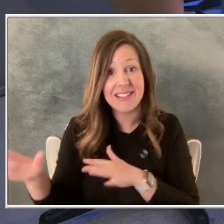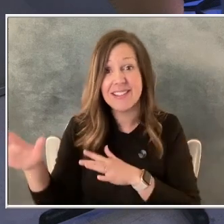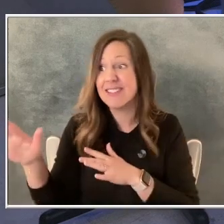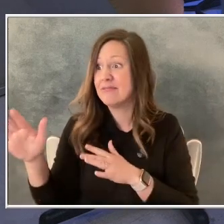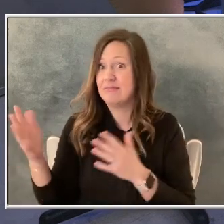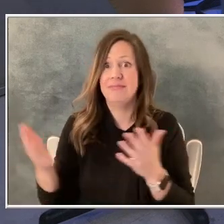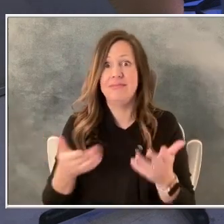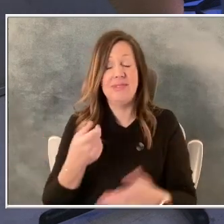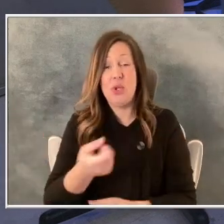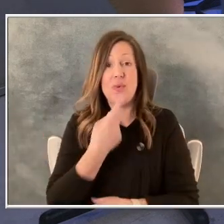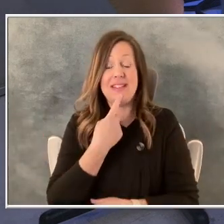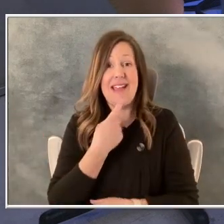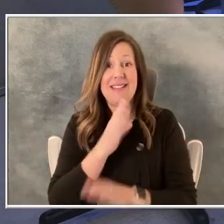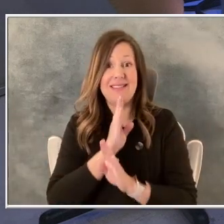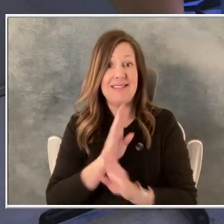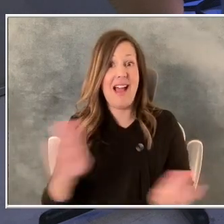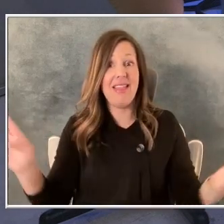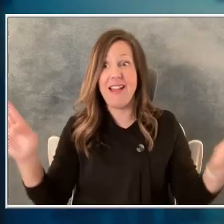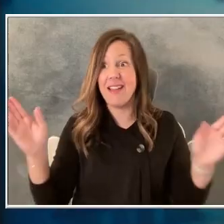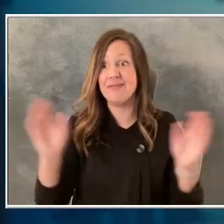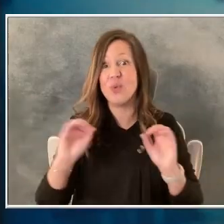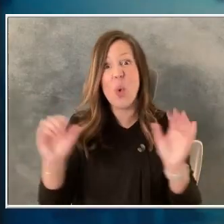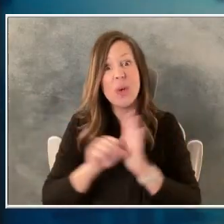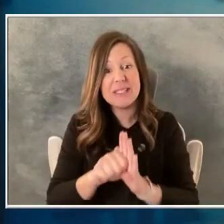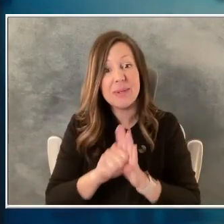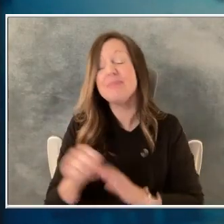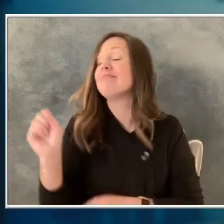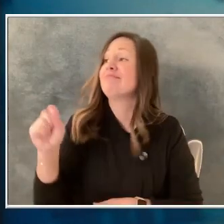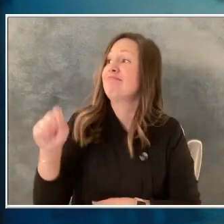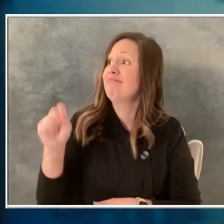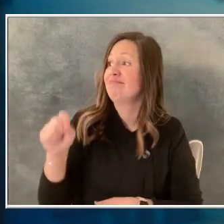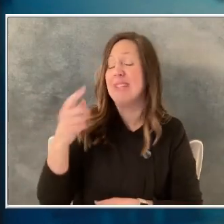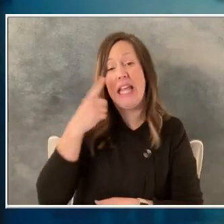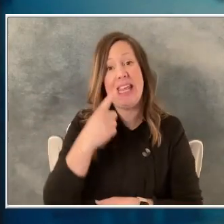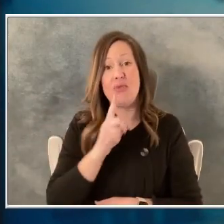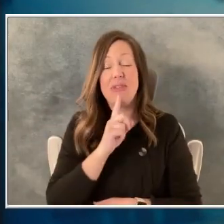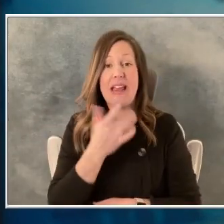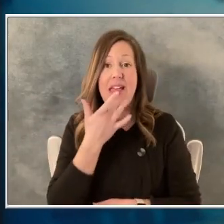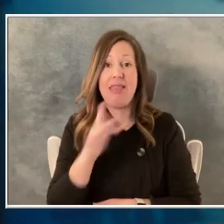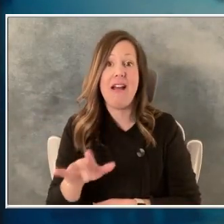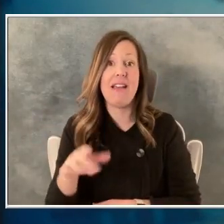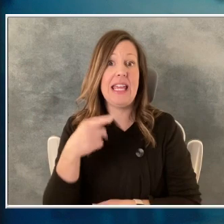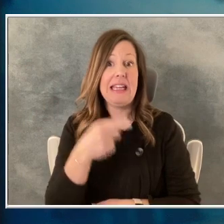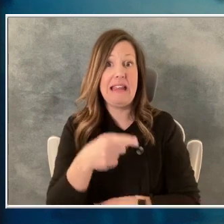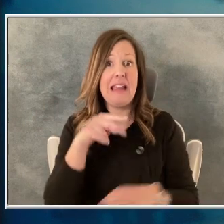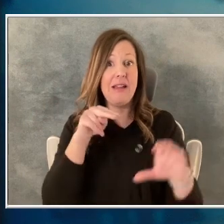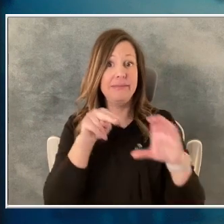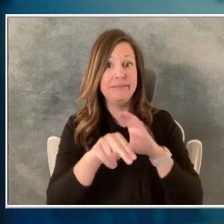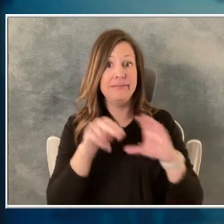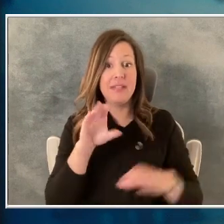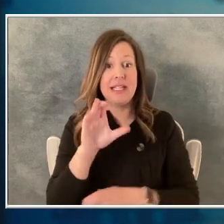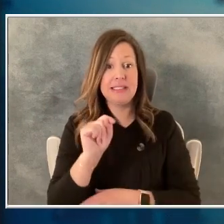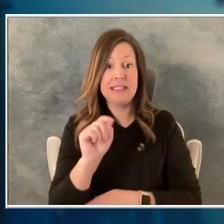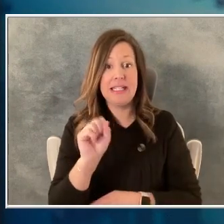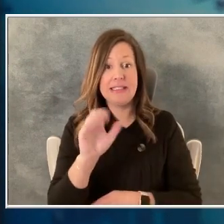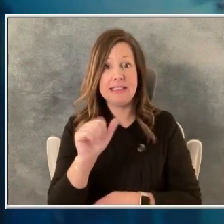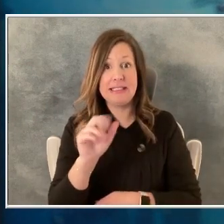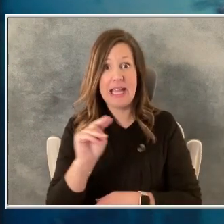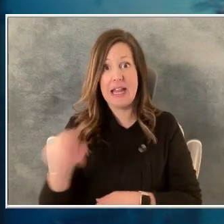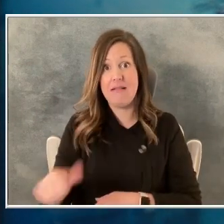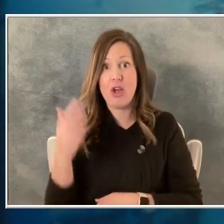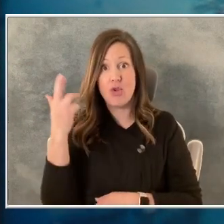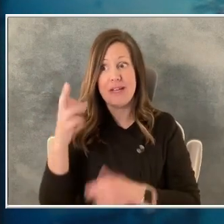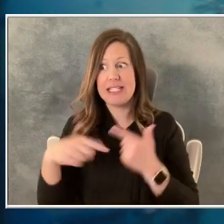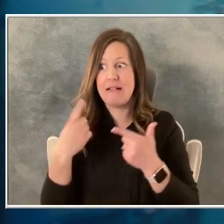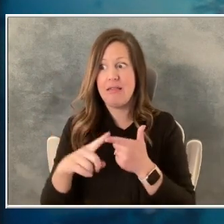silent. Absolutely. I think it was fortunate that Tyson was able to get a CT scan for some other reason, found an enlarged prostate, which I